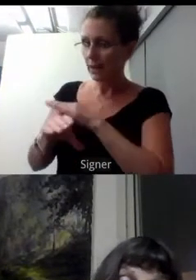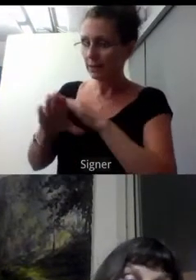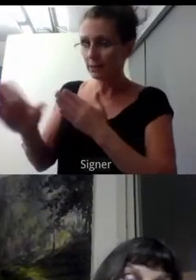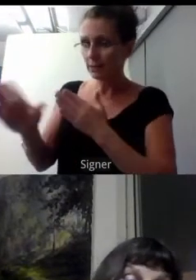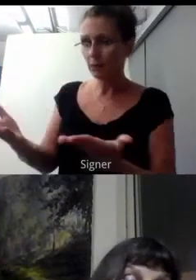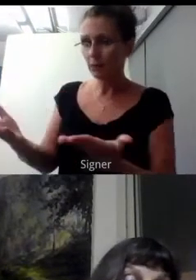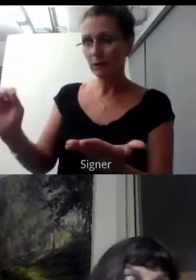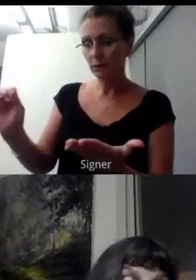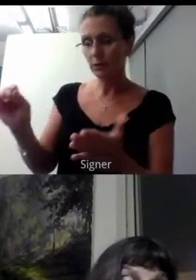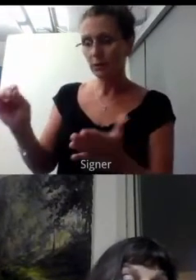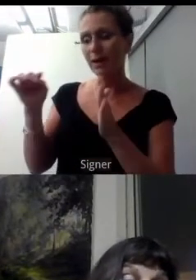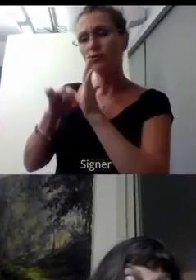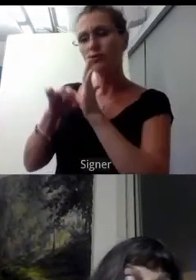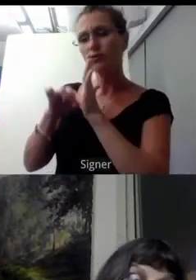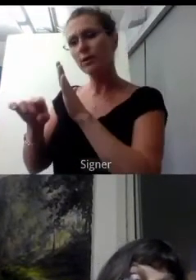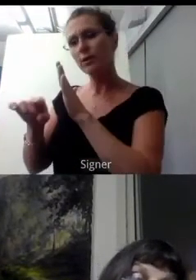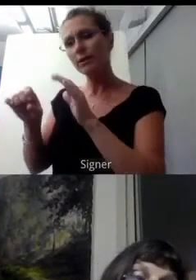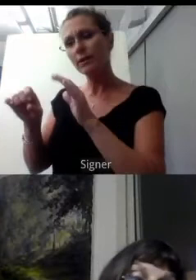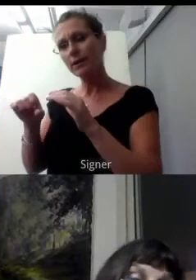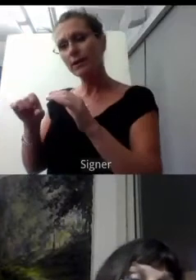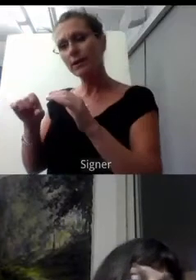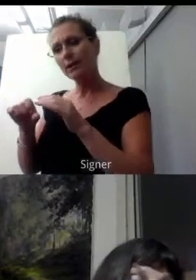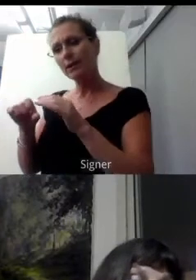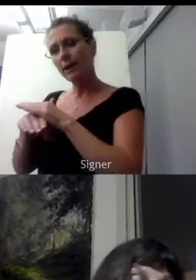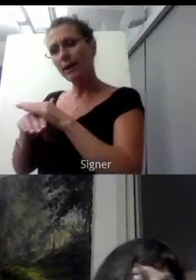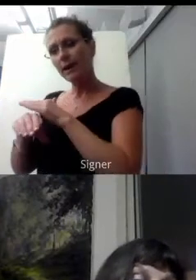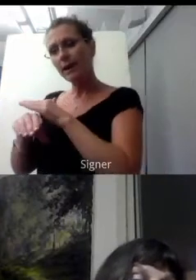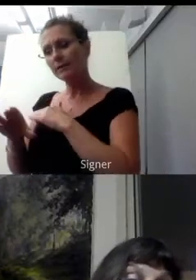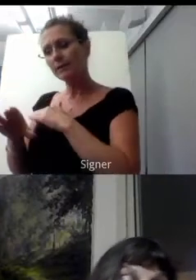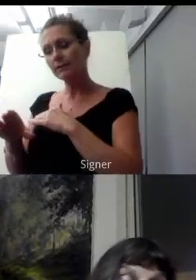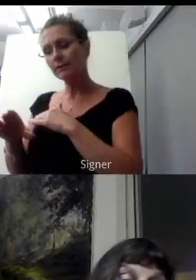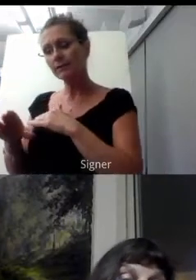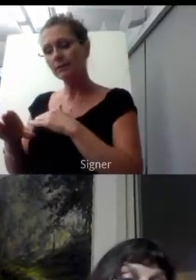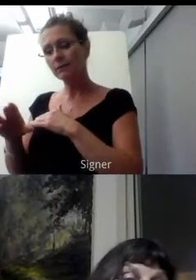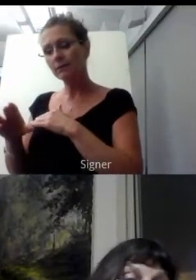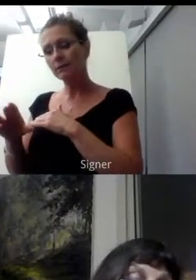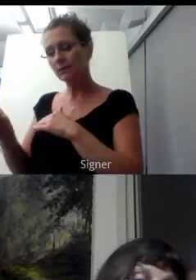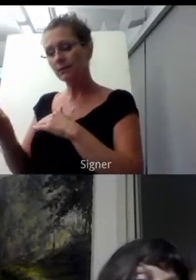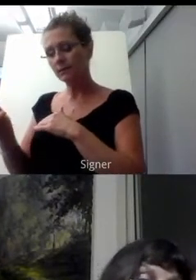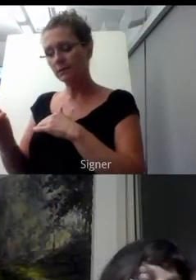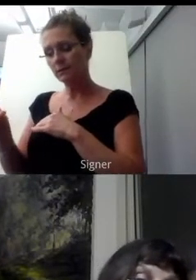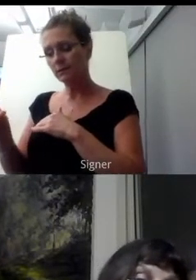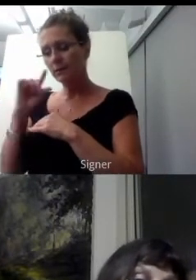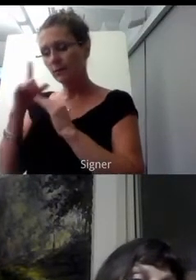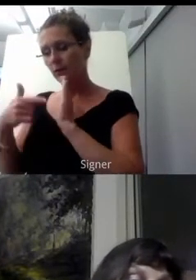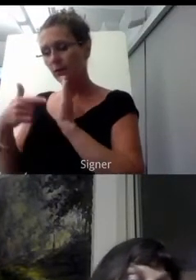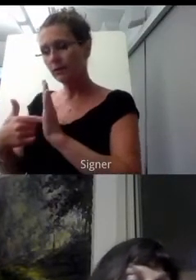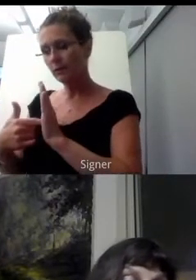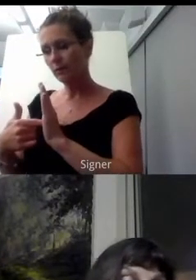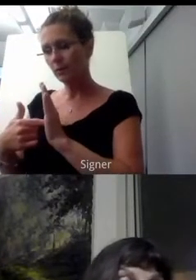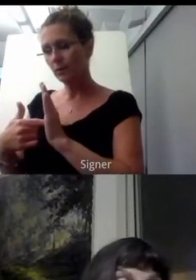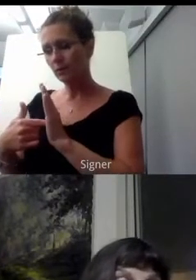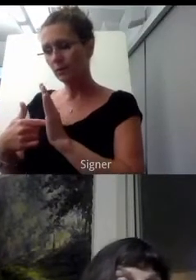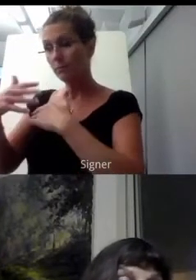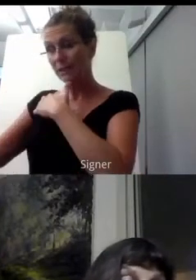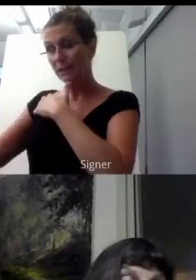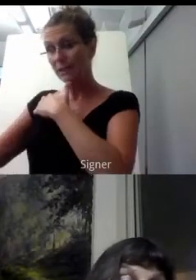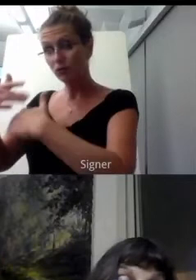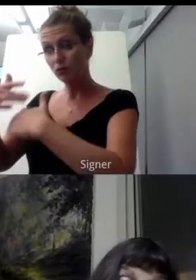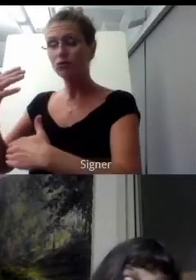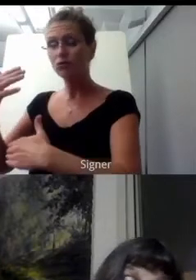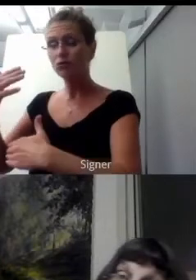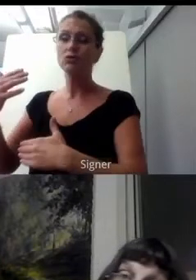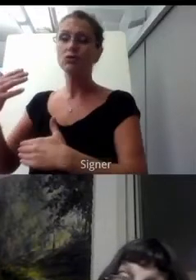and places other than building, such as beaches or playgrounds, transportation or